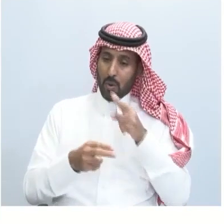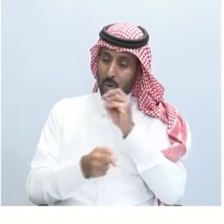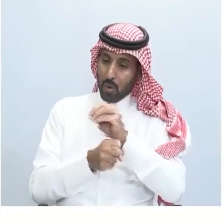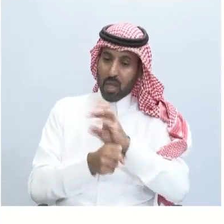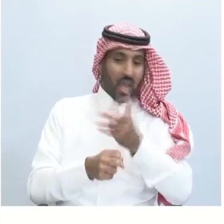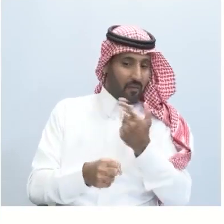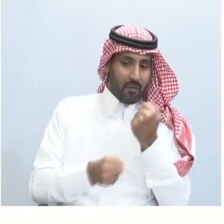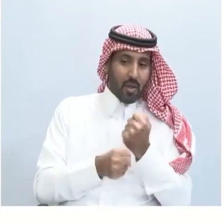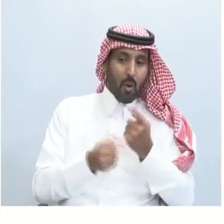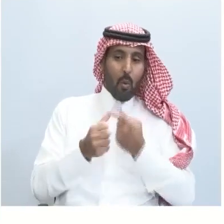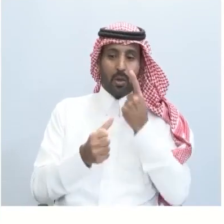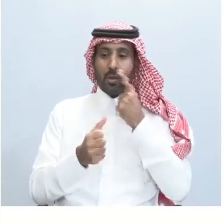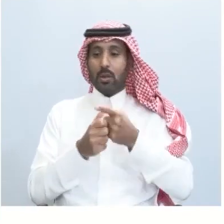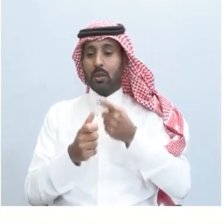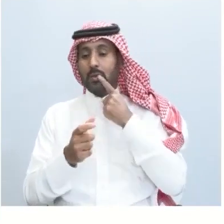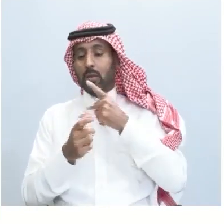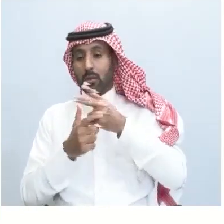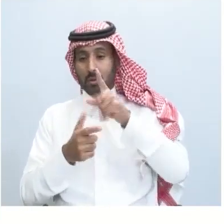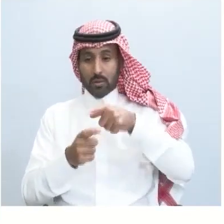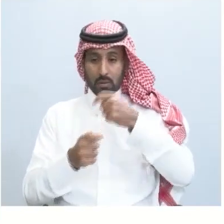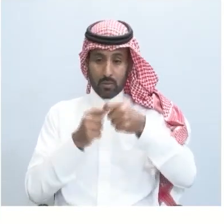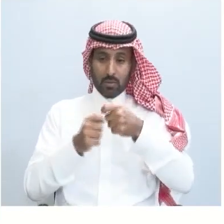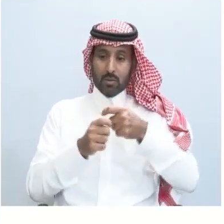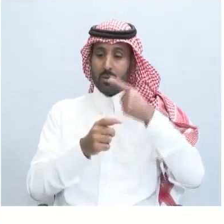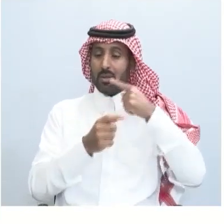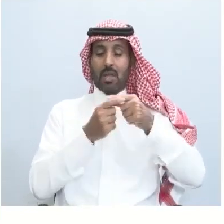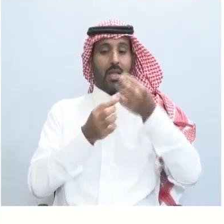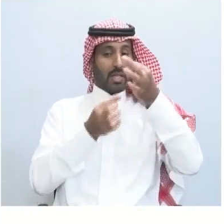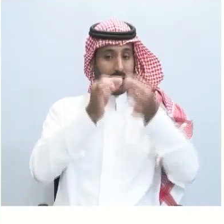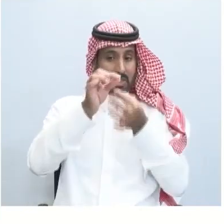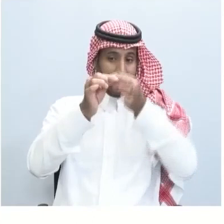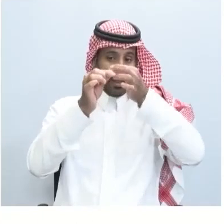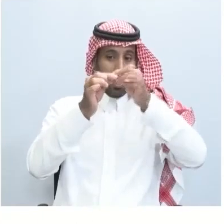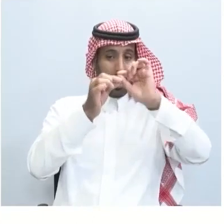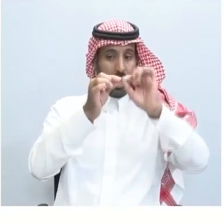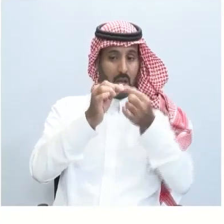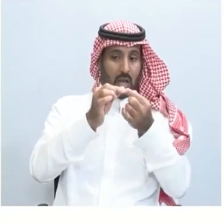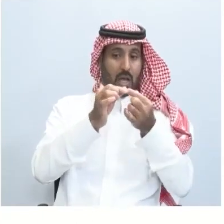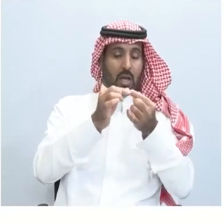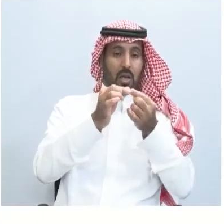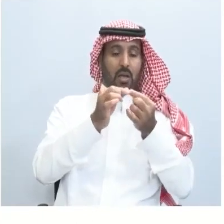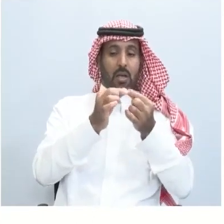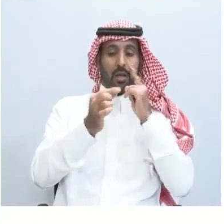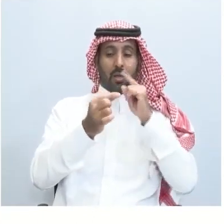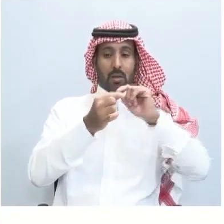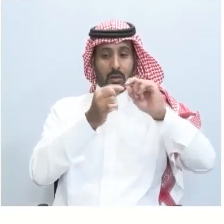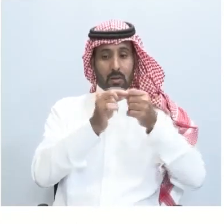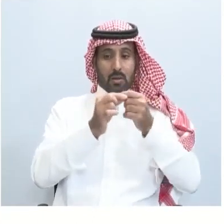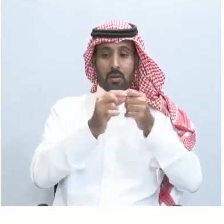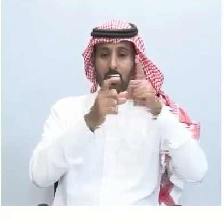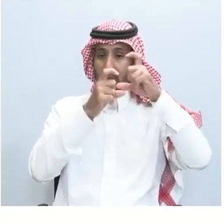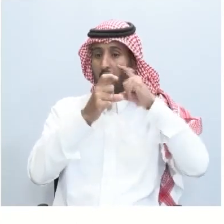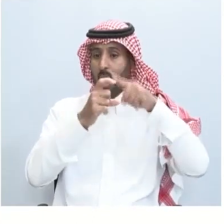The first thing you need to do is prepare your line with bait. Then you can continue writing. I'm attaching a photo